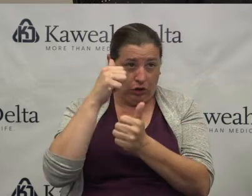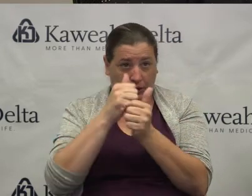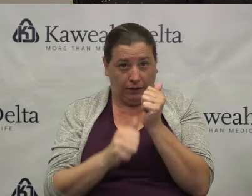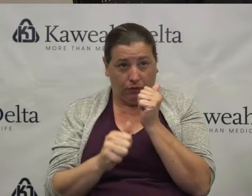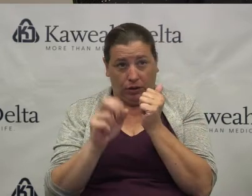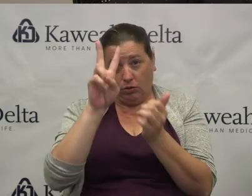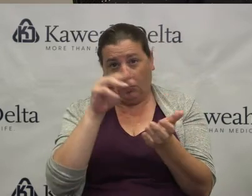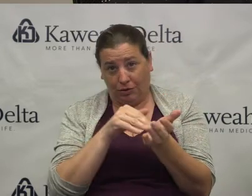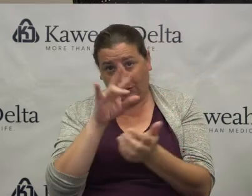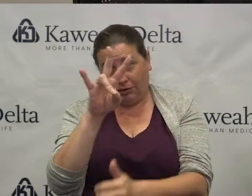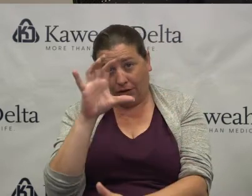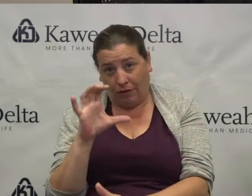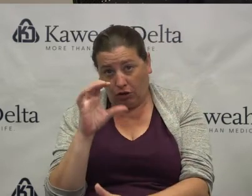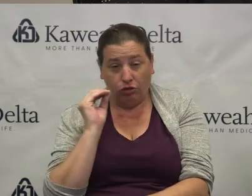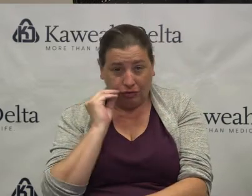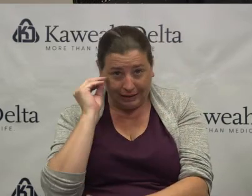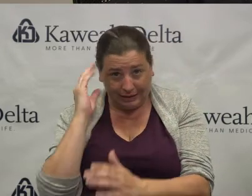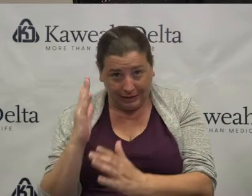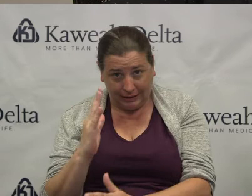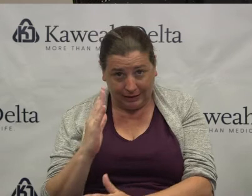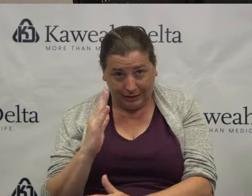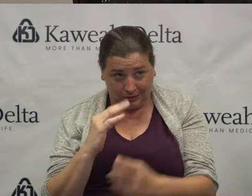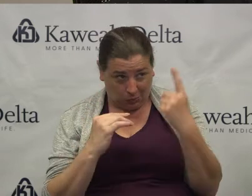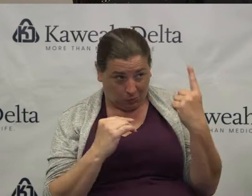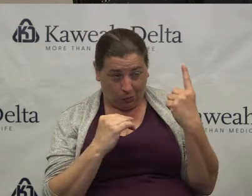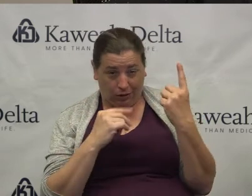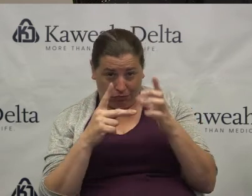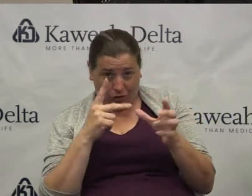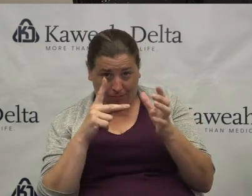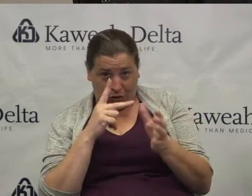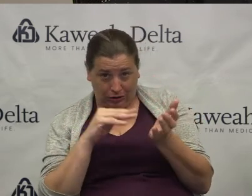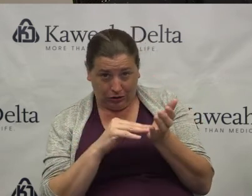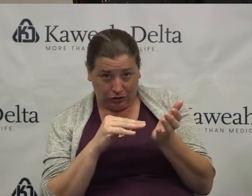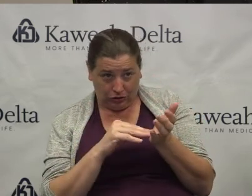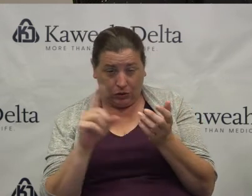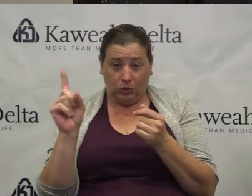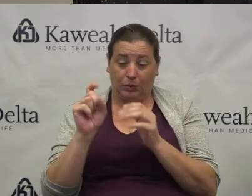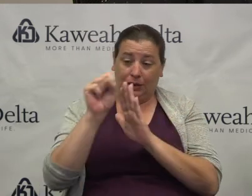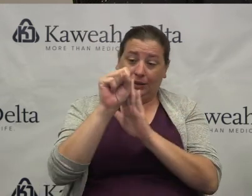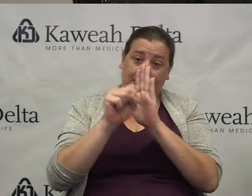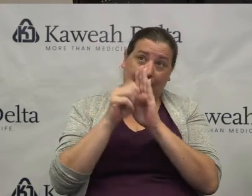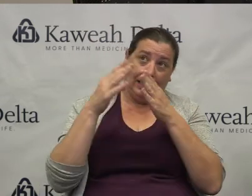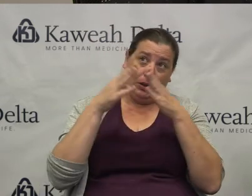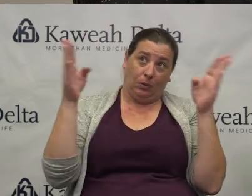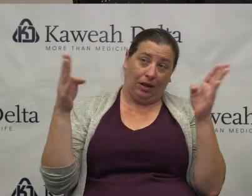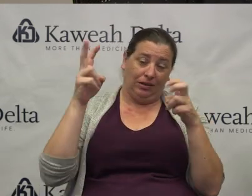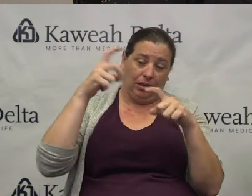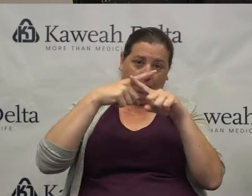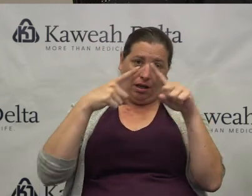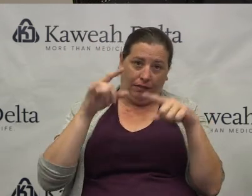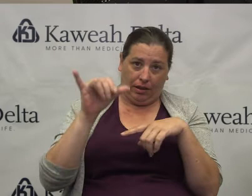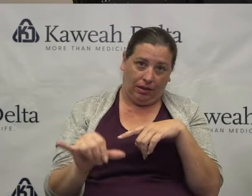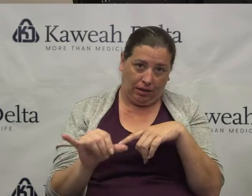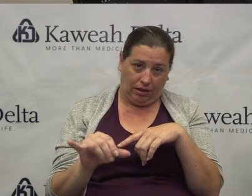2,700 residents, one primary care physician, where statewide it's about half that. So one